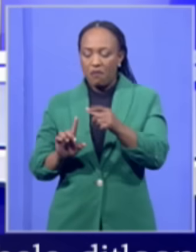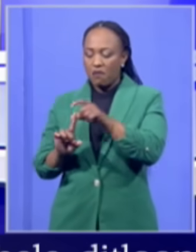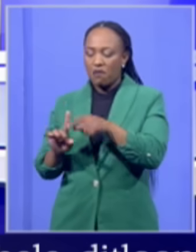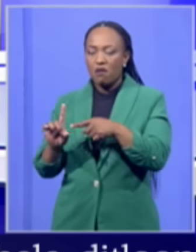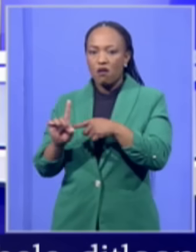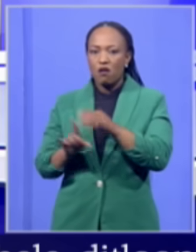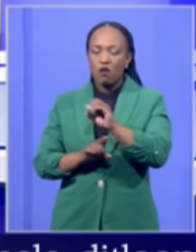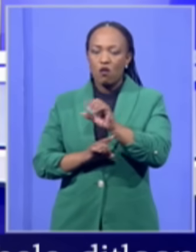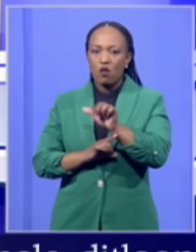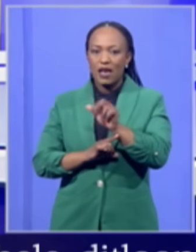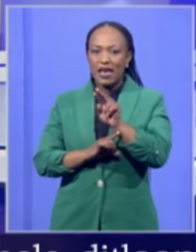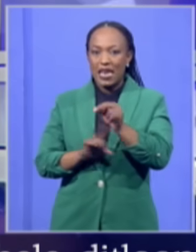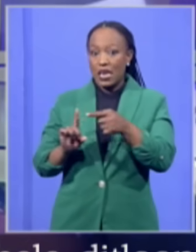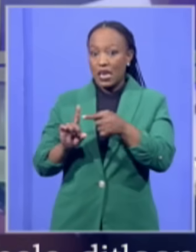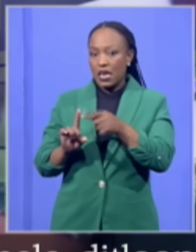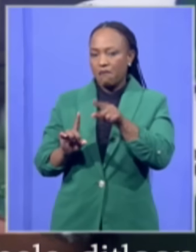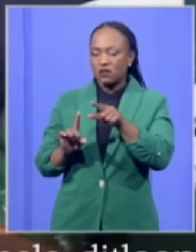a gagwe.